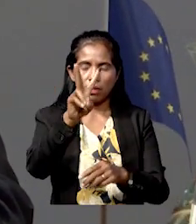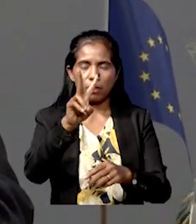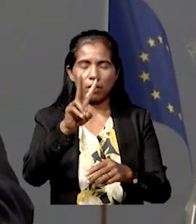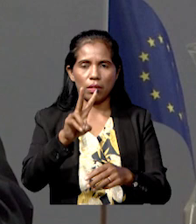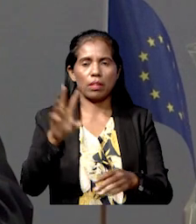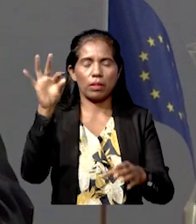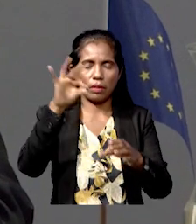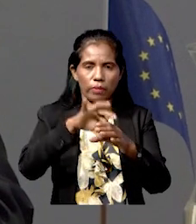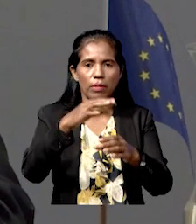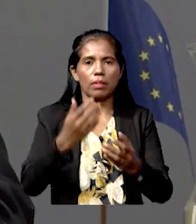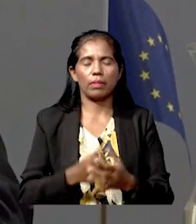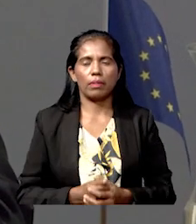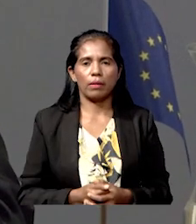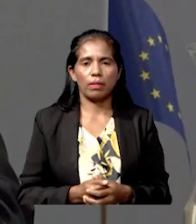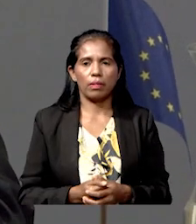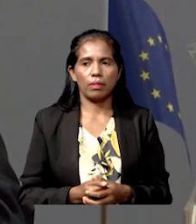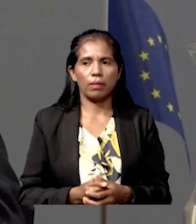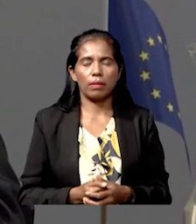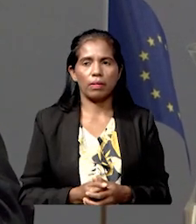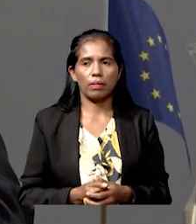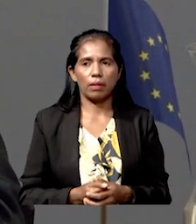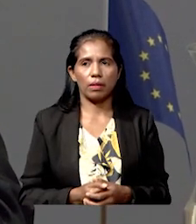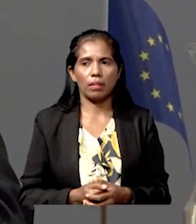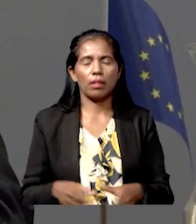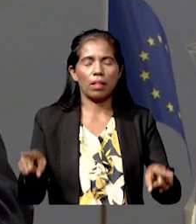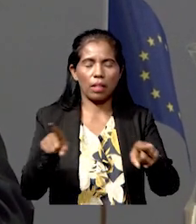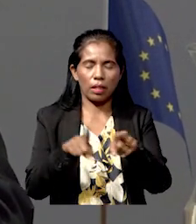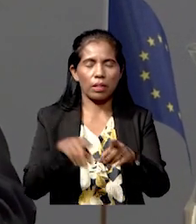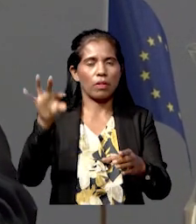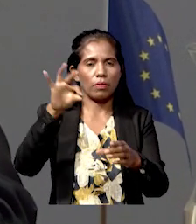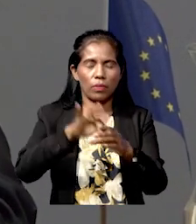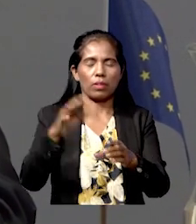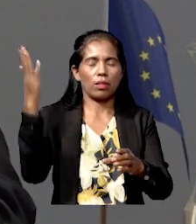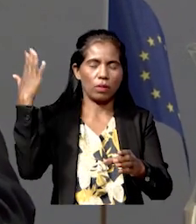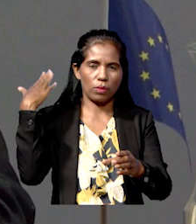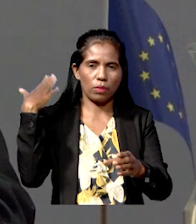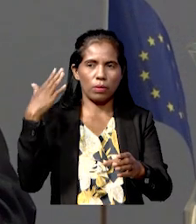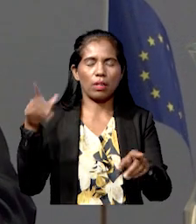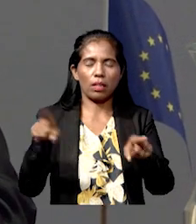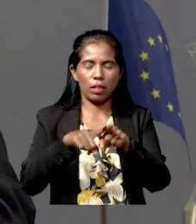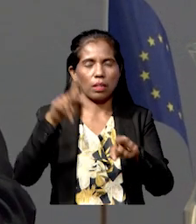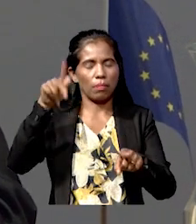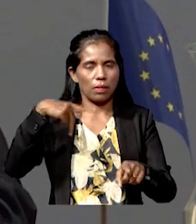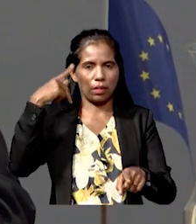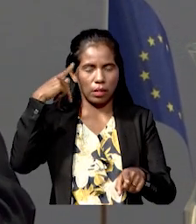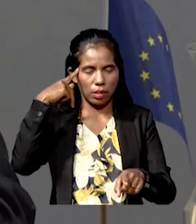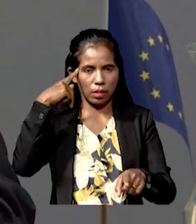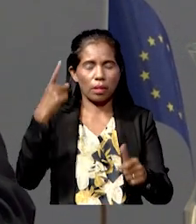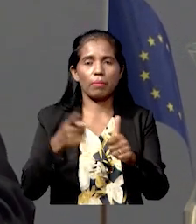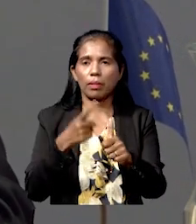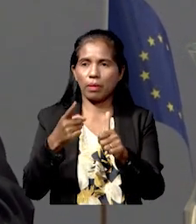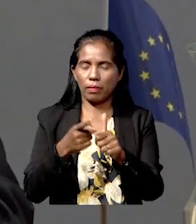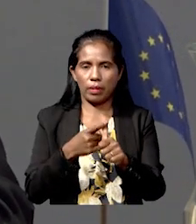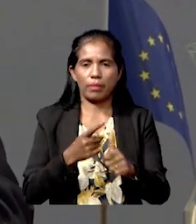voter outreach in this second round compared to holding large political rallies as in the first round of